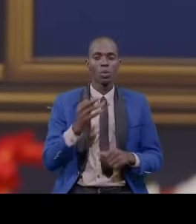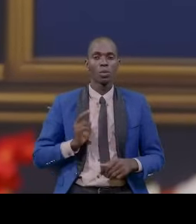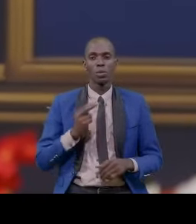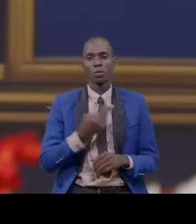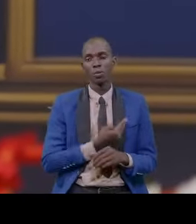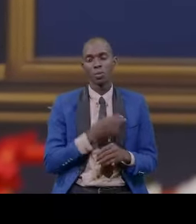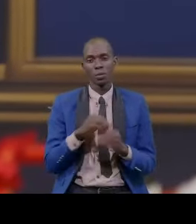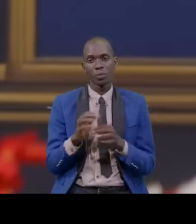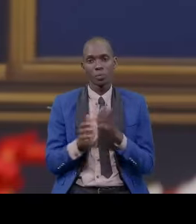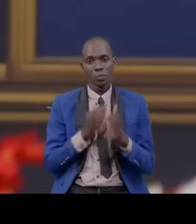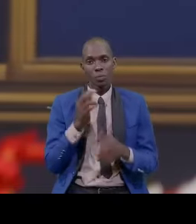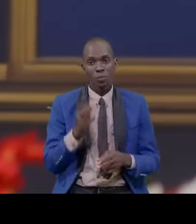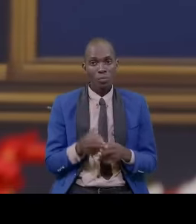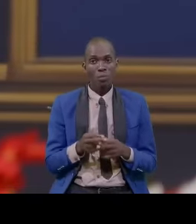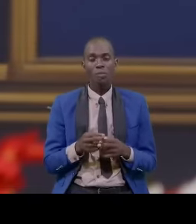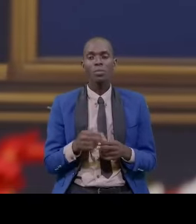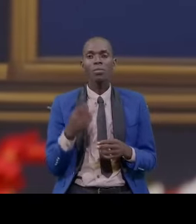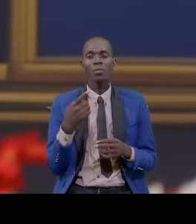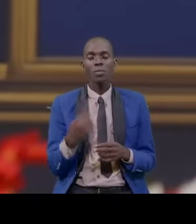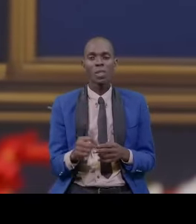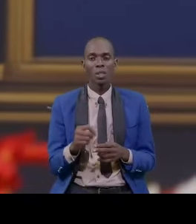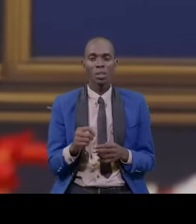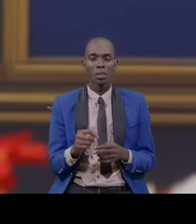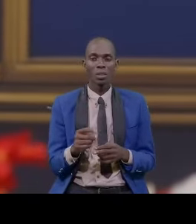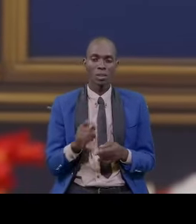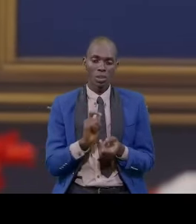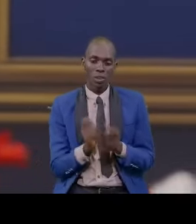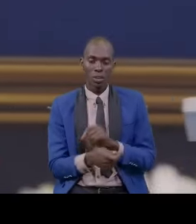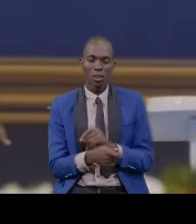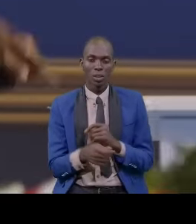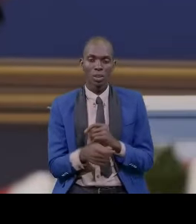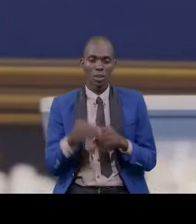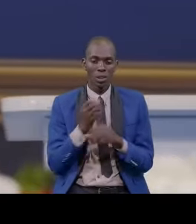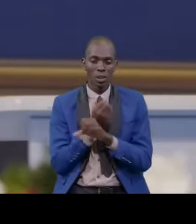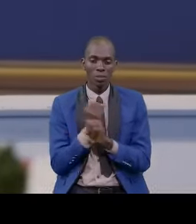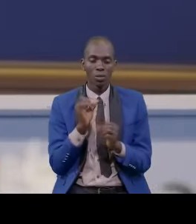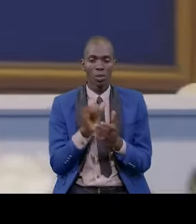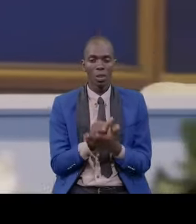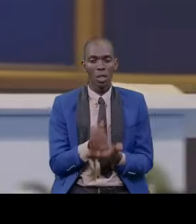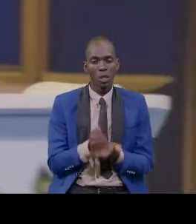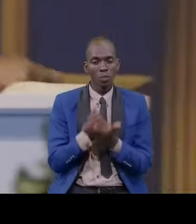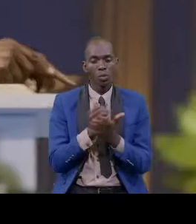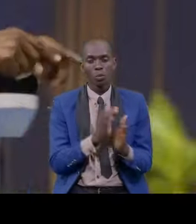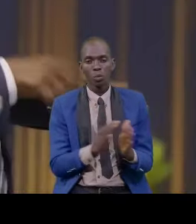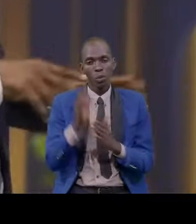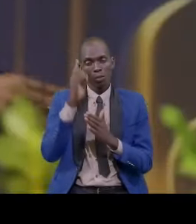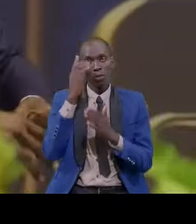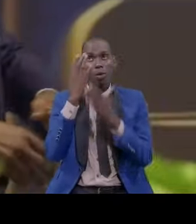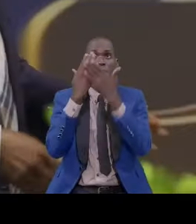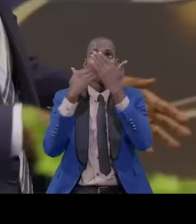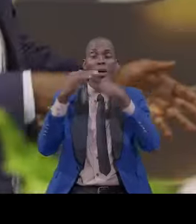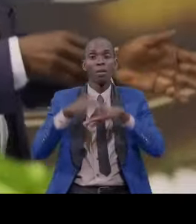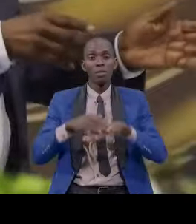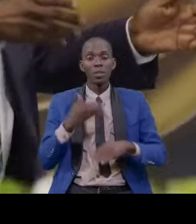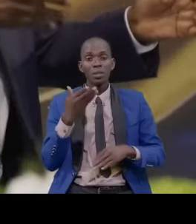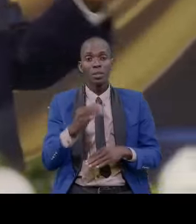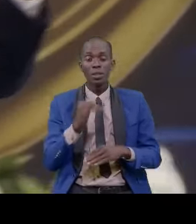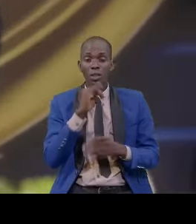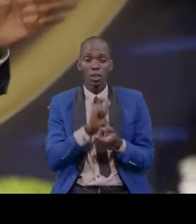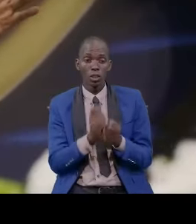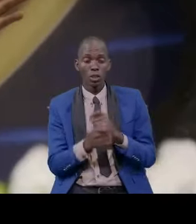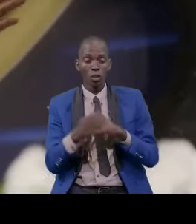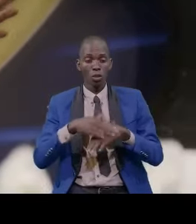salvation that prepares you for heaven. There is change on earth that prepares you for how